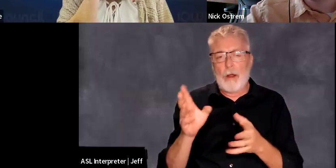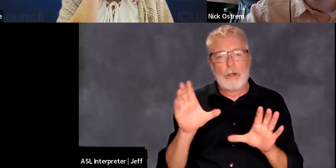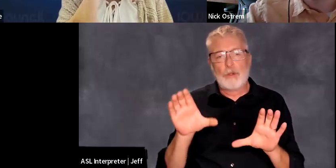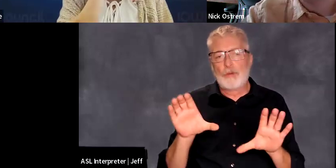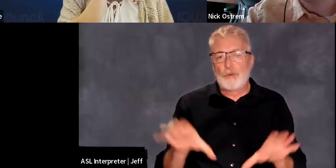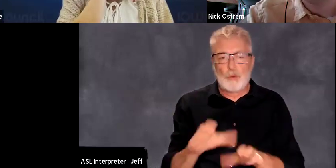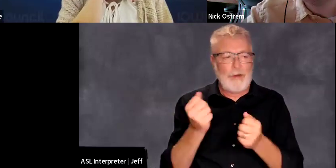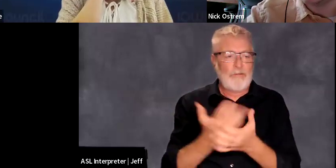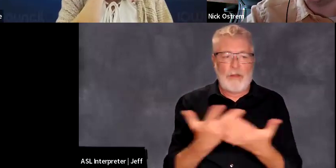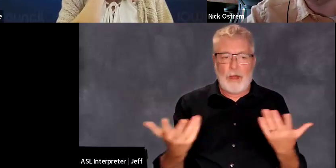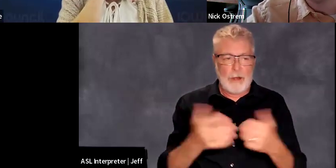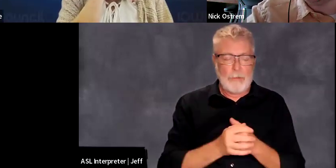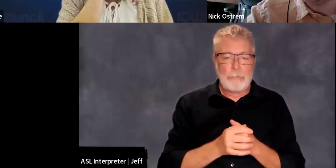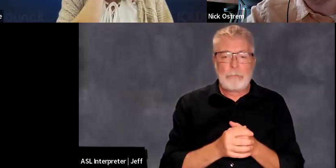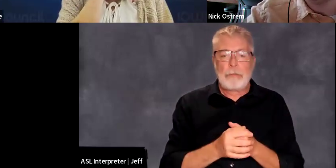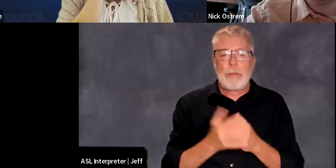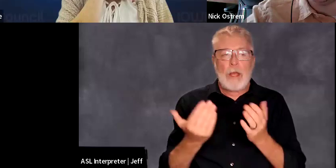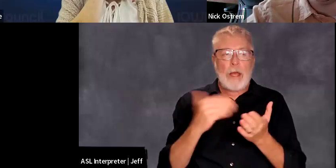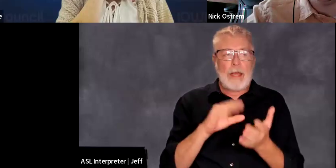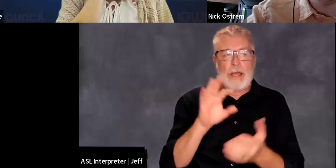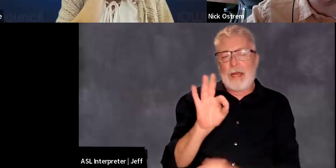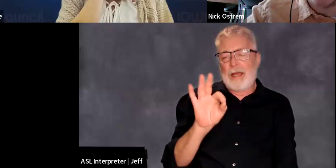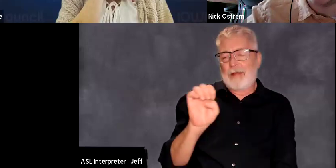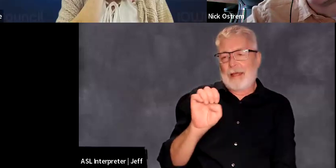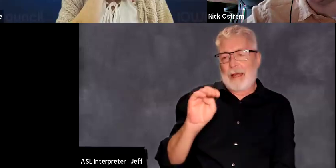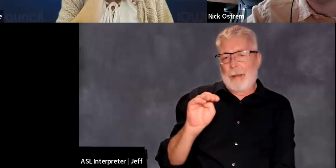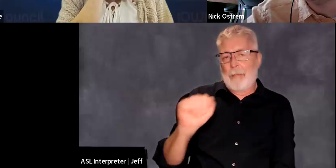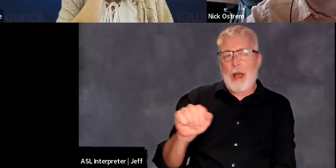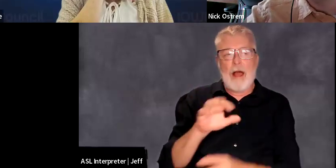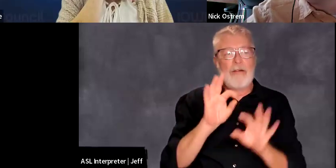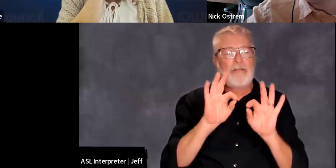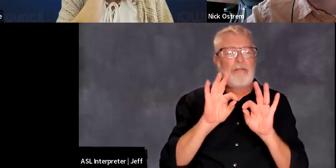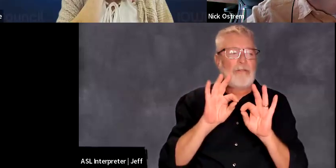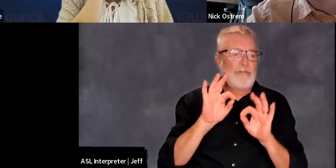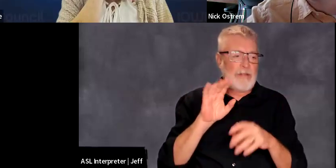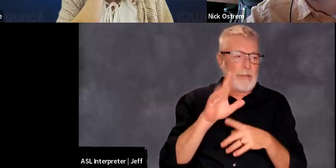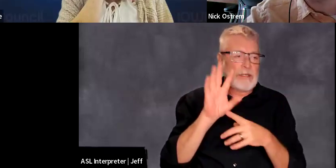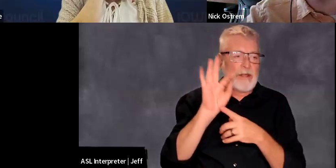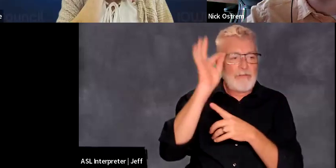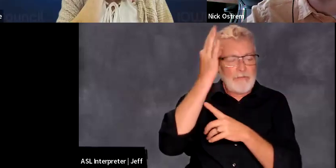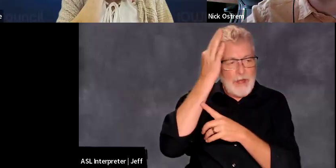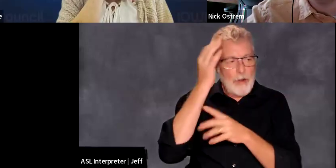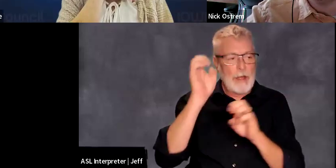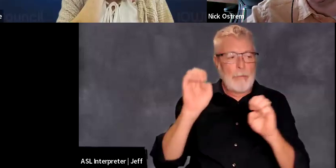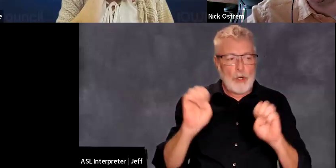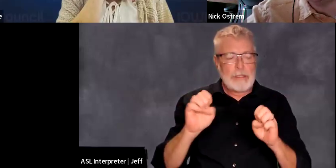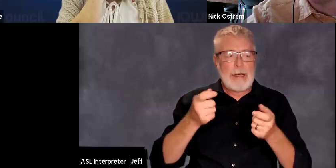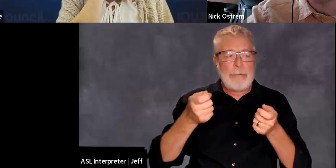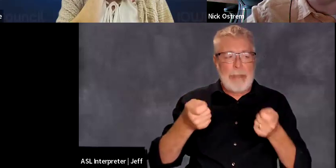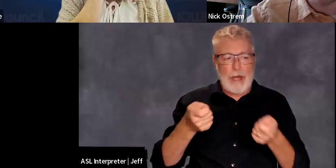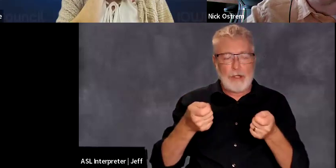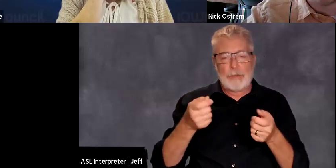So, once again, FEMA, the Federal Emergency Management Agency, recommends people be